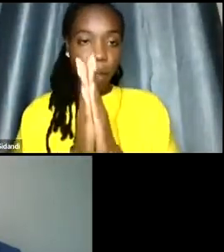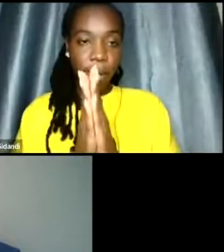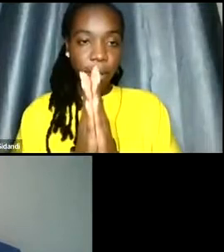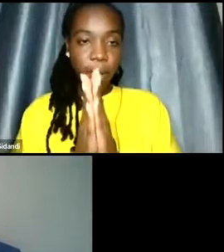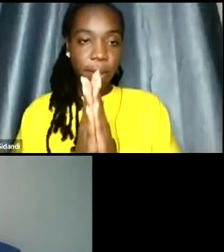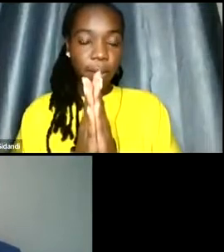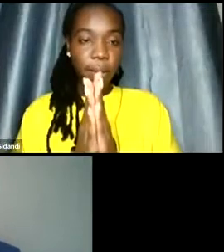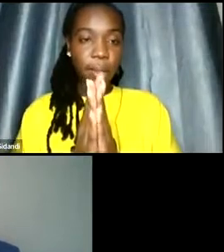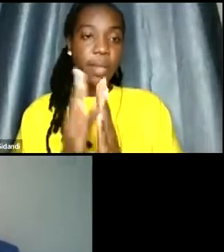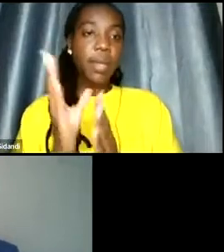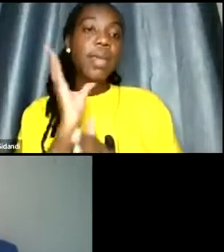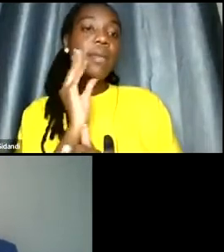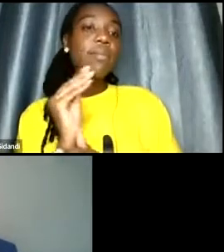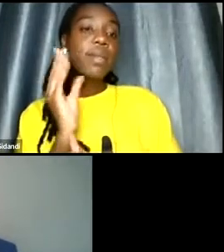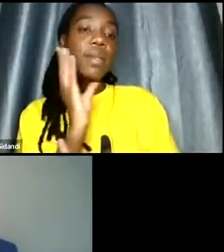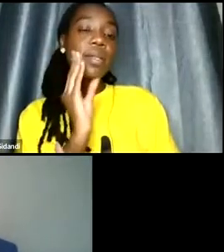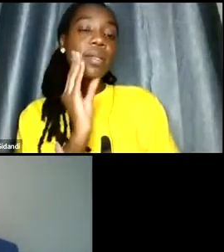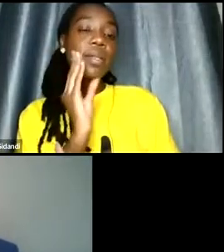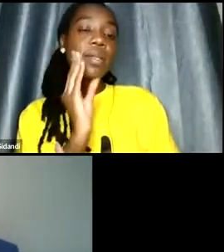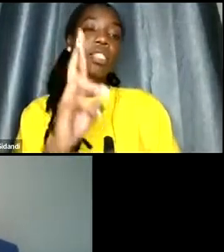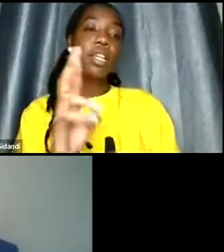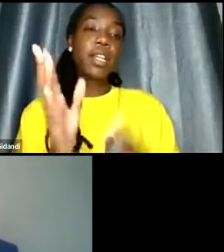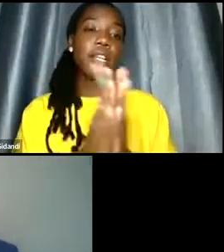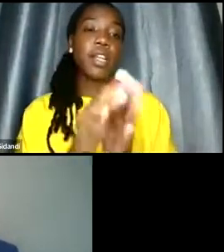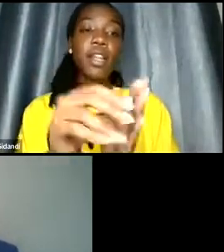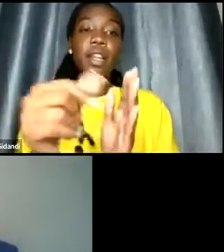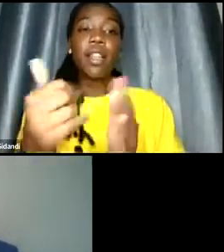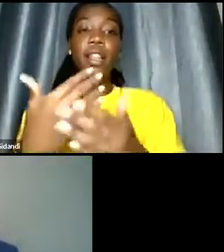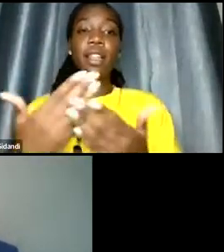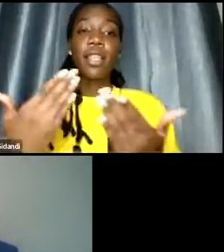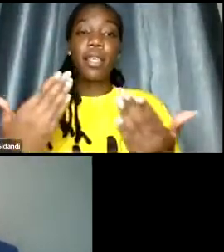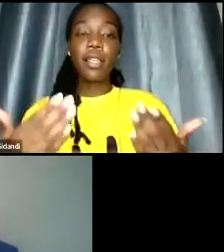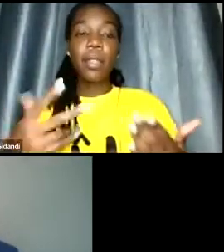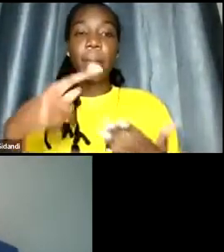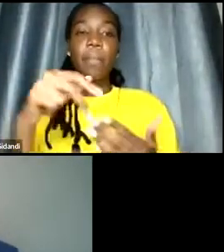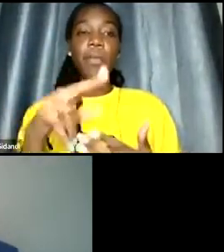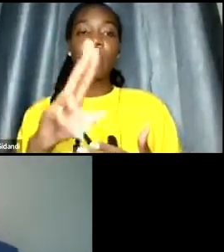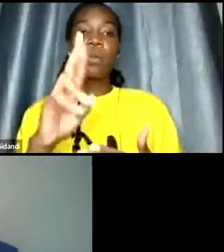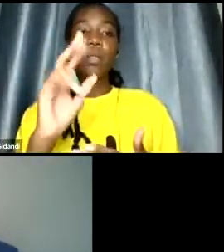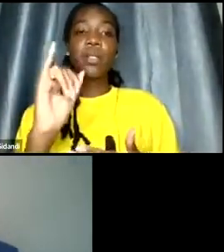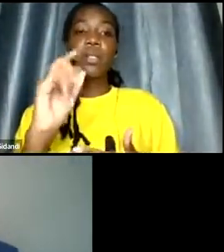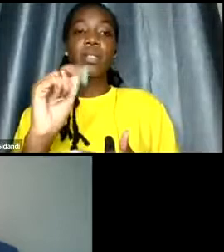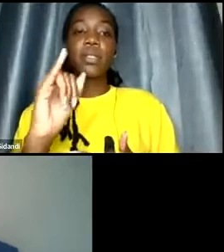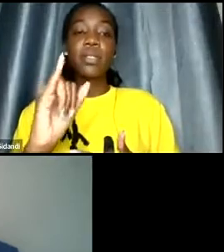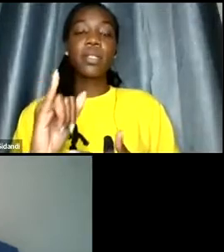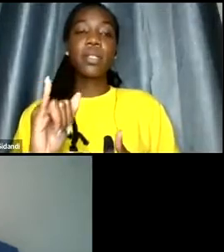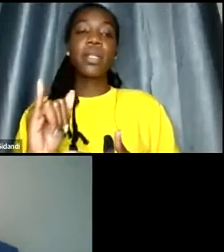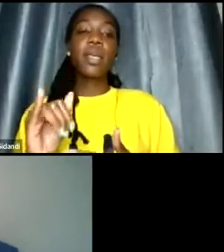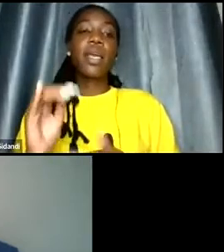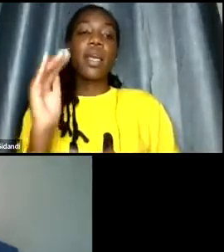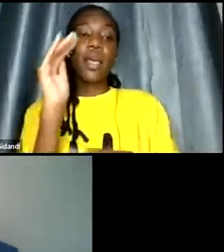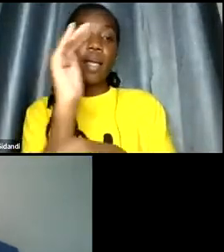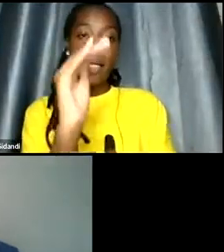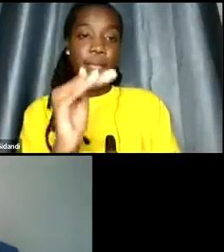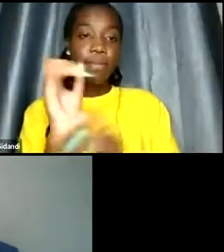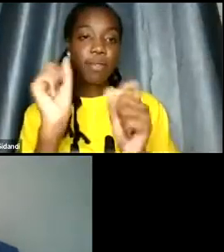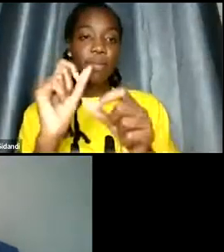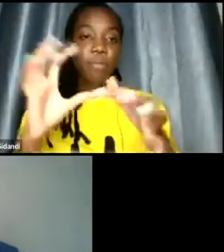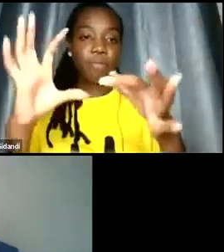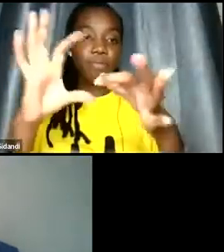expertise is in HR, among other things. Purity is asking, how can you link succession